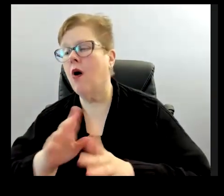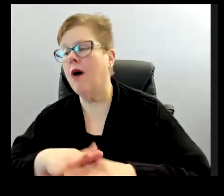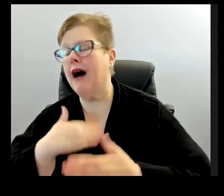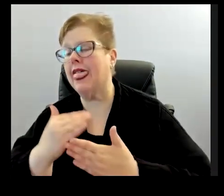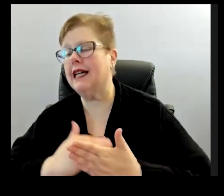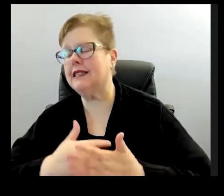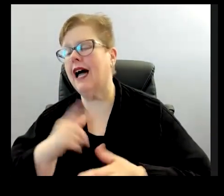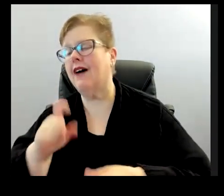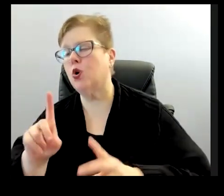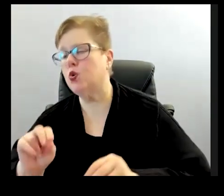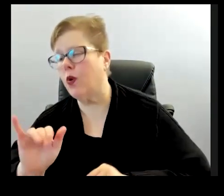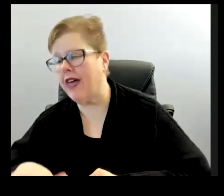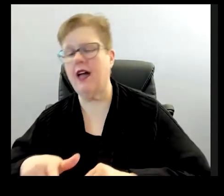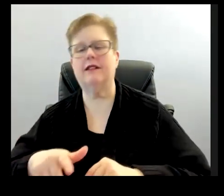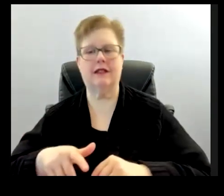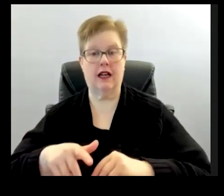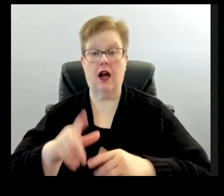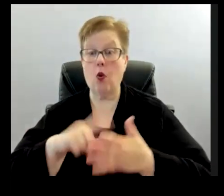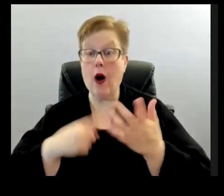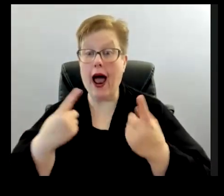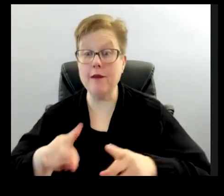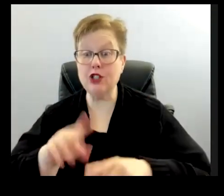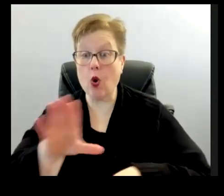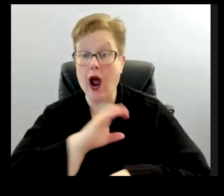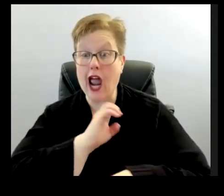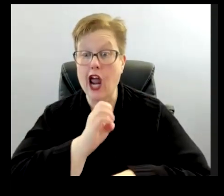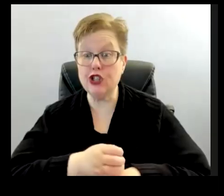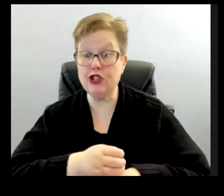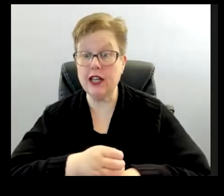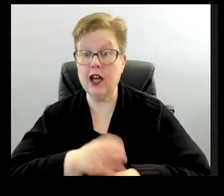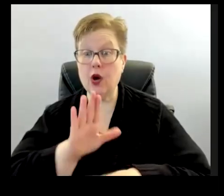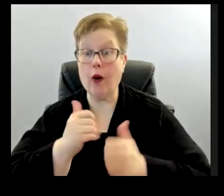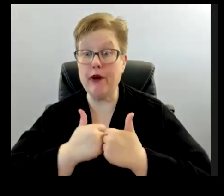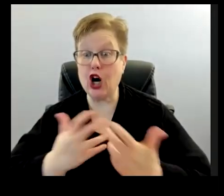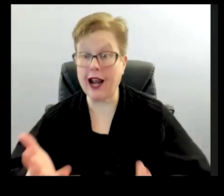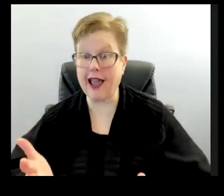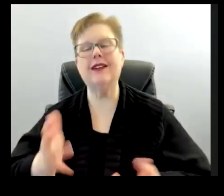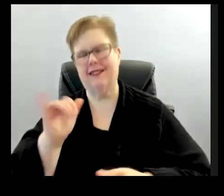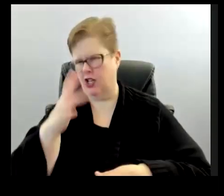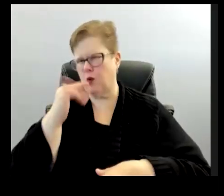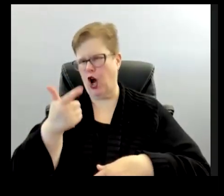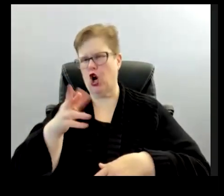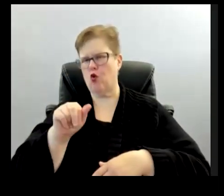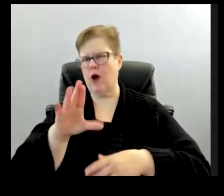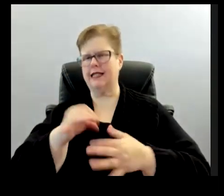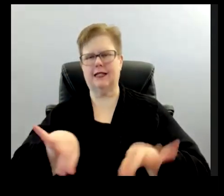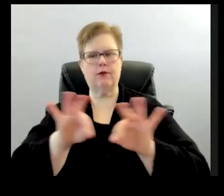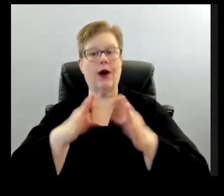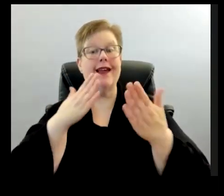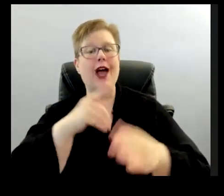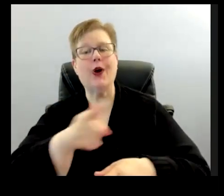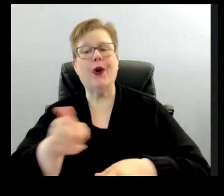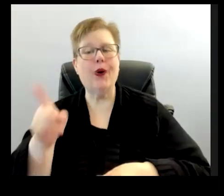list, right? And what happens to your energy then? What happens to your burnout then? So that's why grace is so important. Thank you all